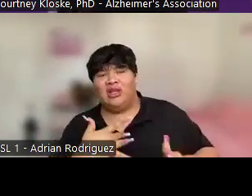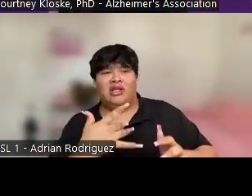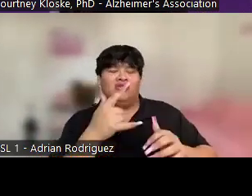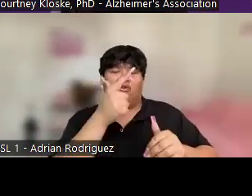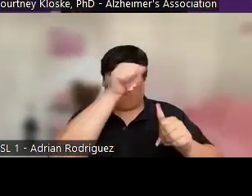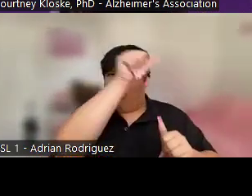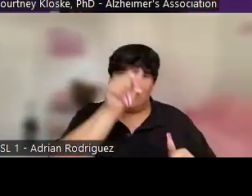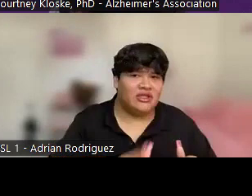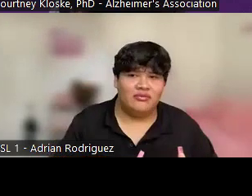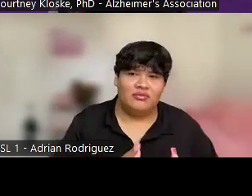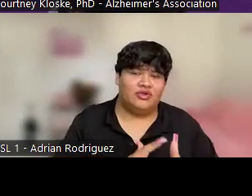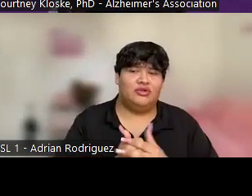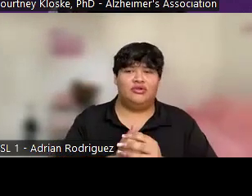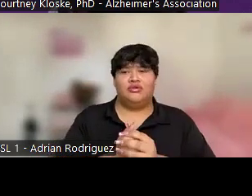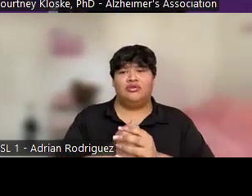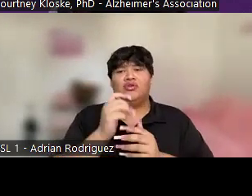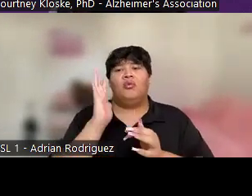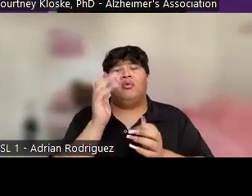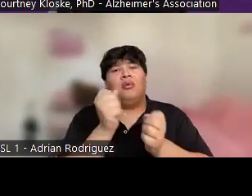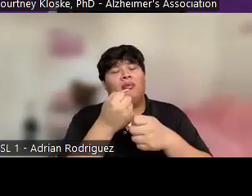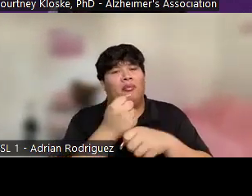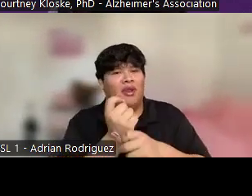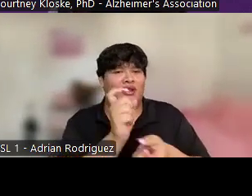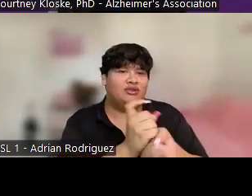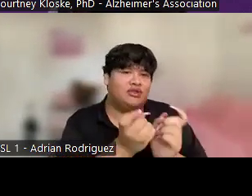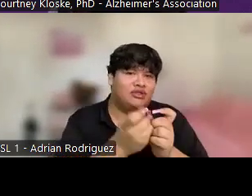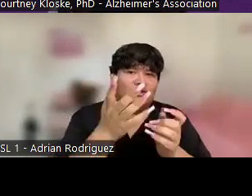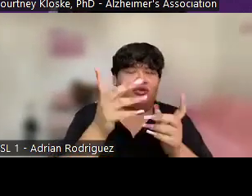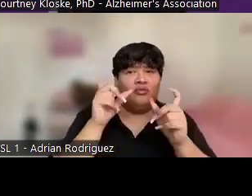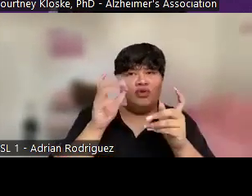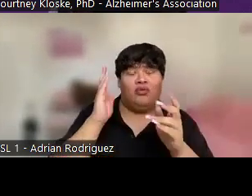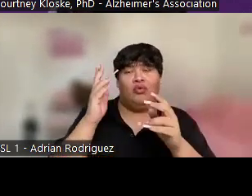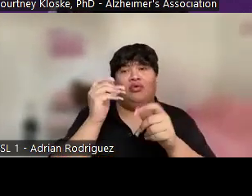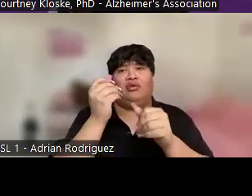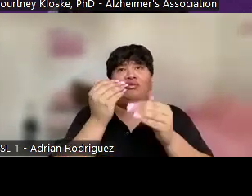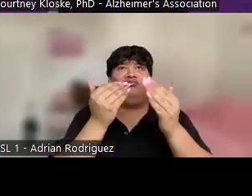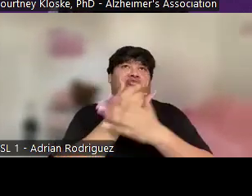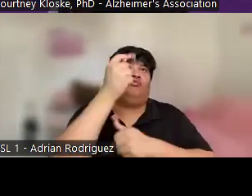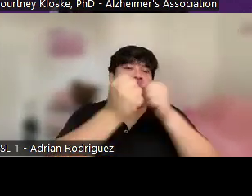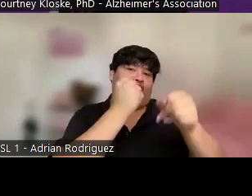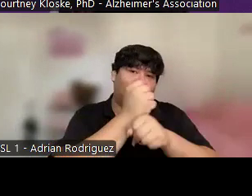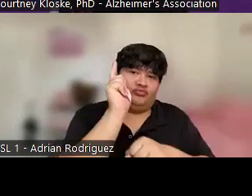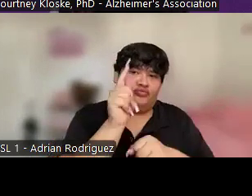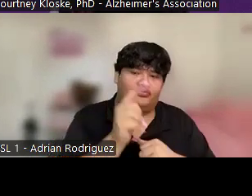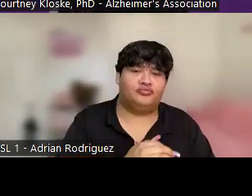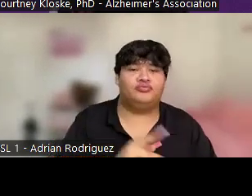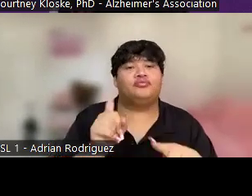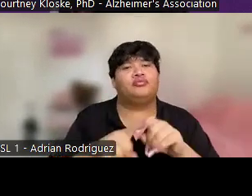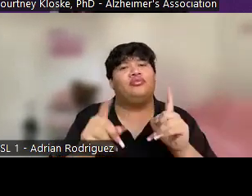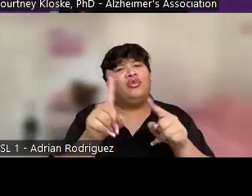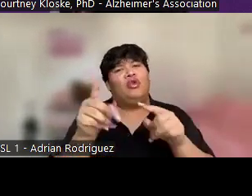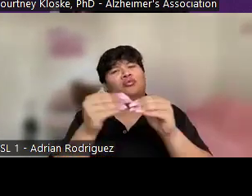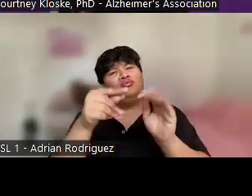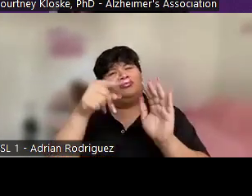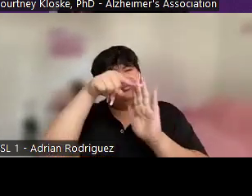currently ongoing. So we may see some changes to this image in the next few years. But to go a little bit deeper into what these treatments